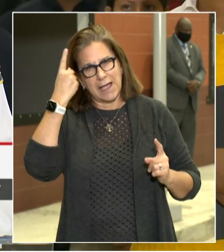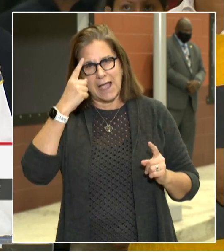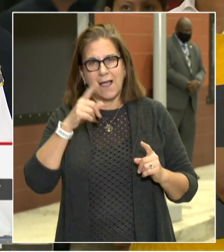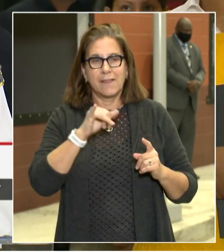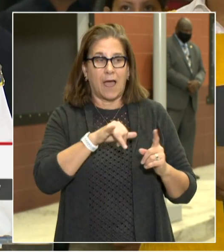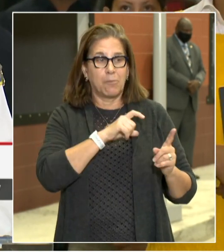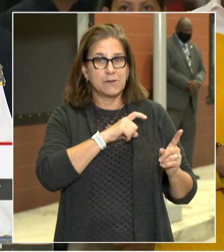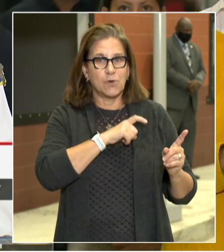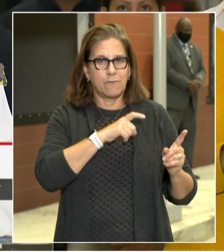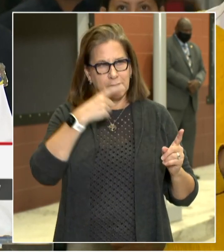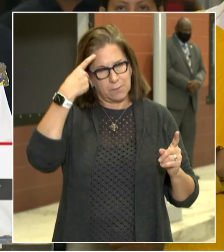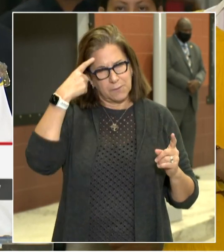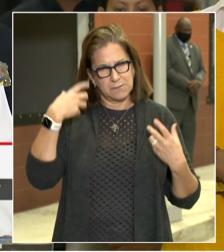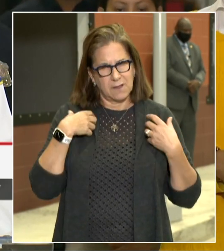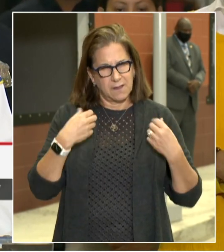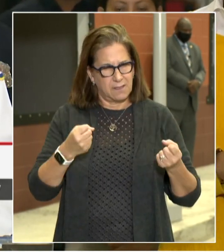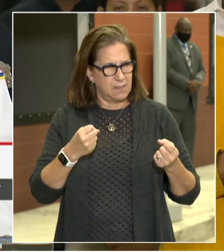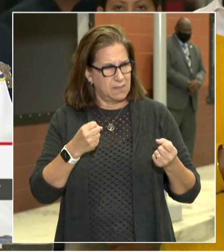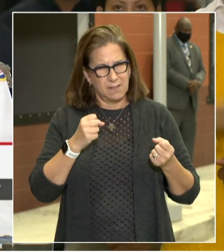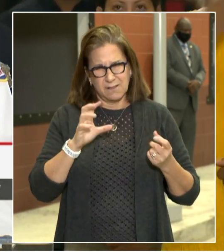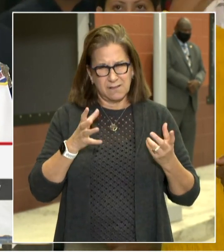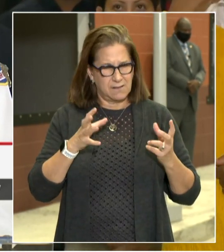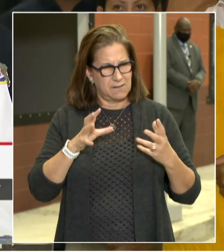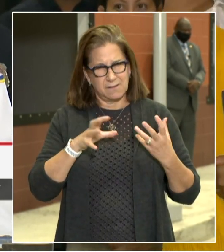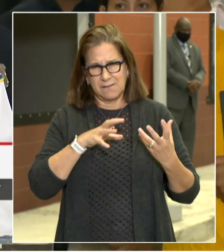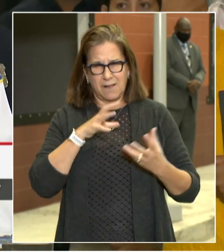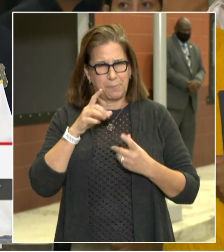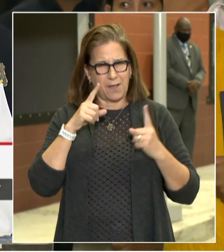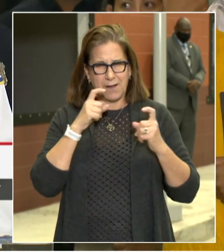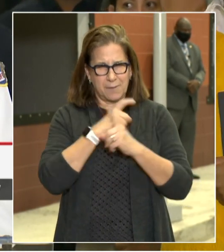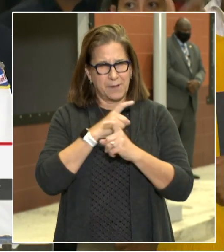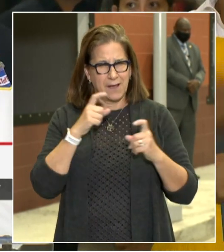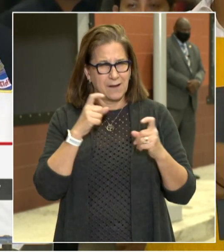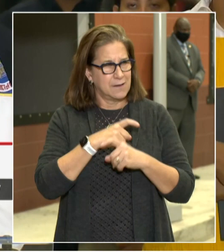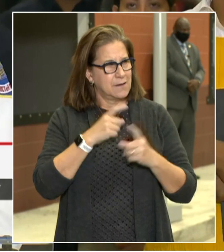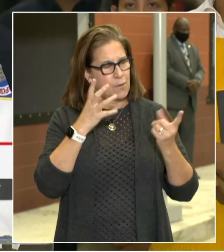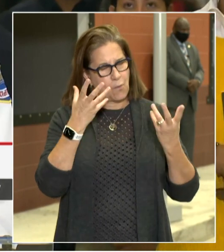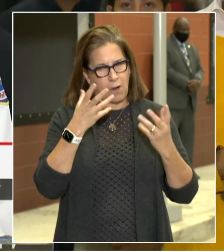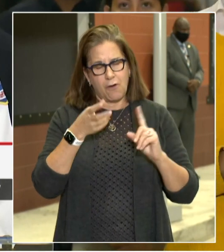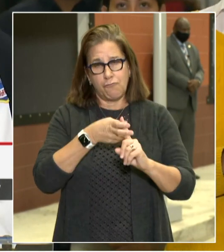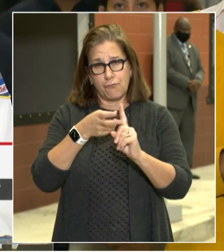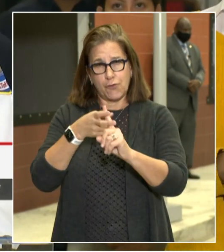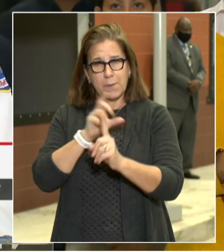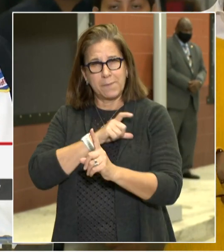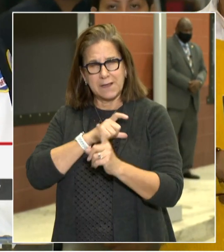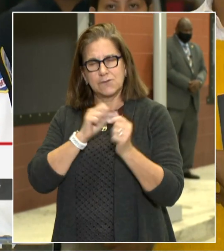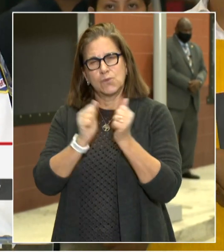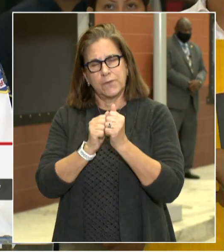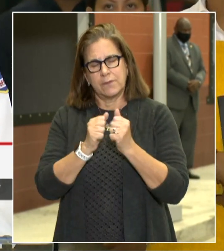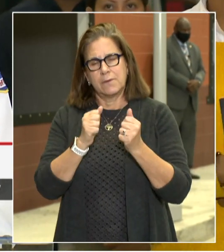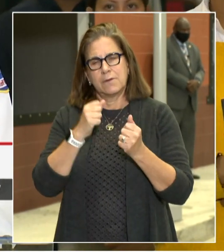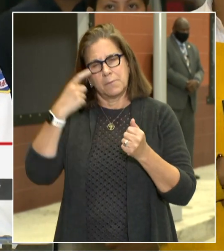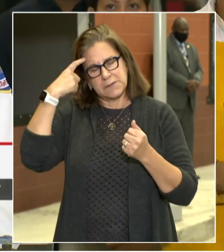recruiting background phase, and we get people who are interested in the law enforcement field, but part of their